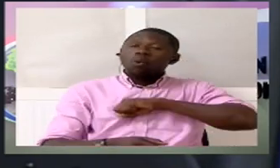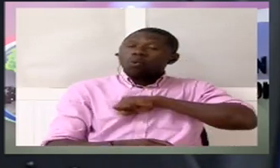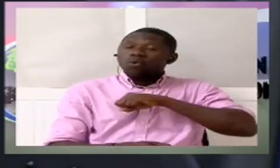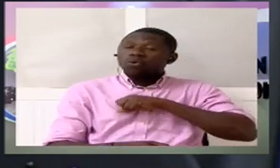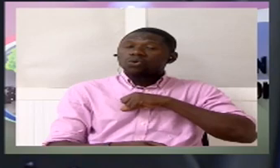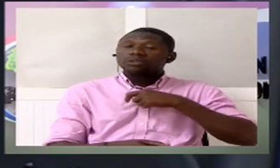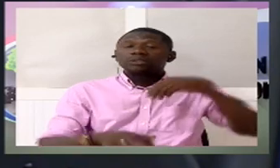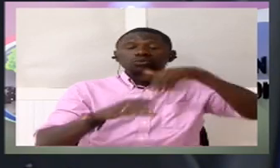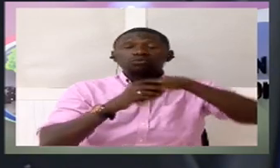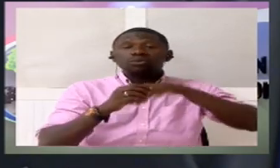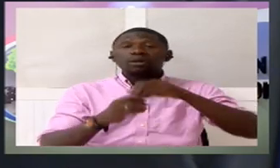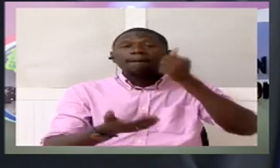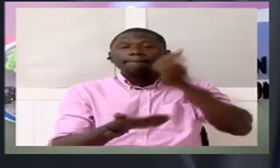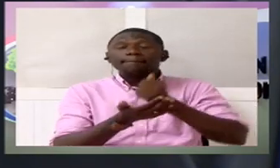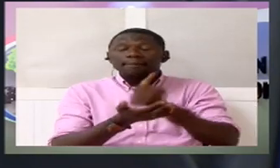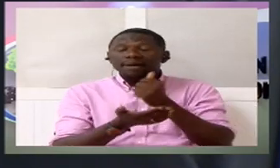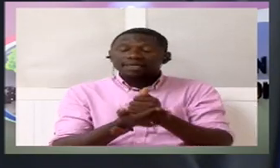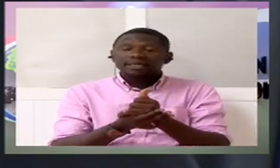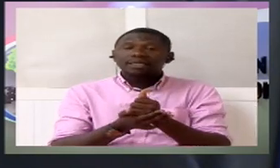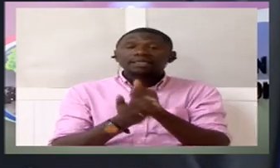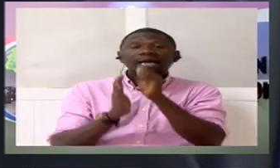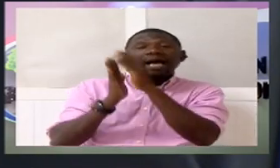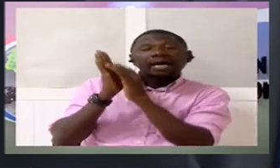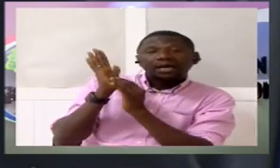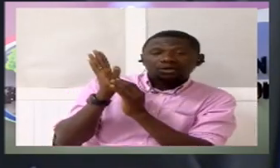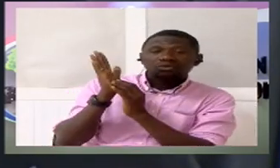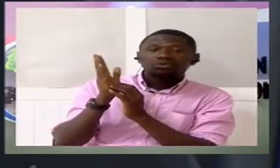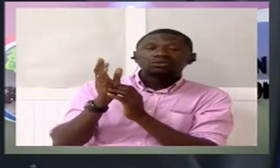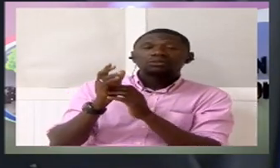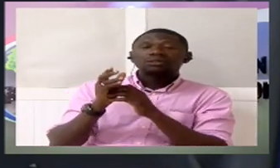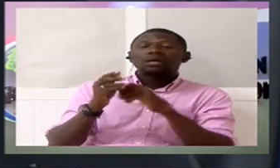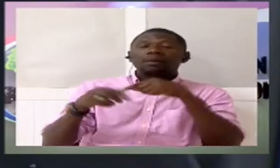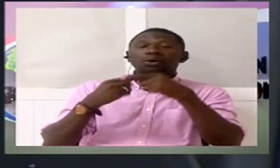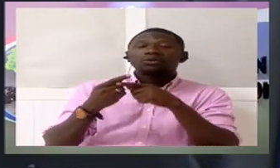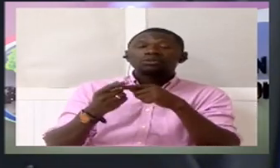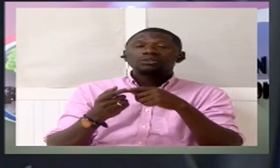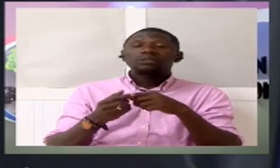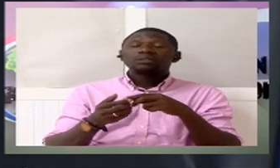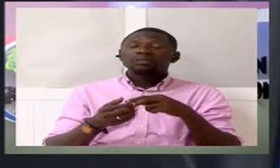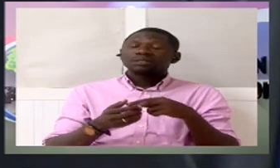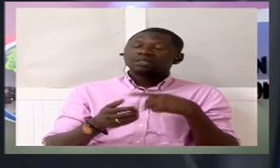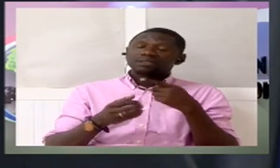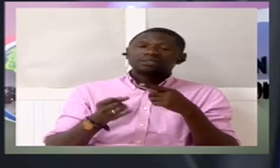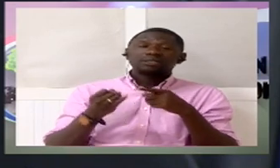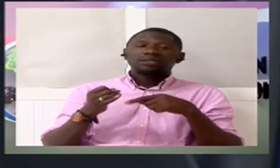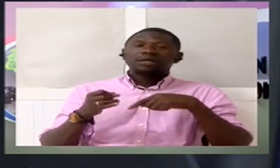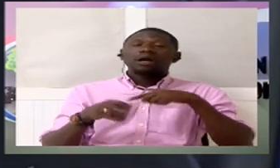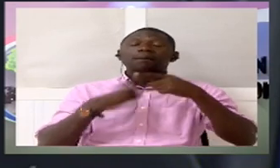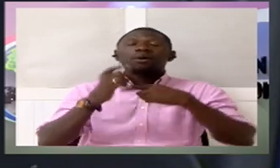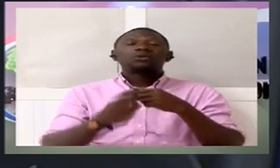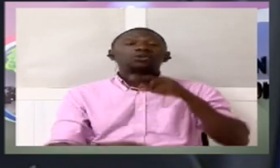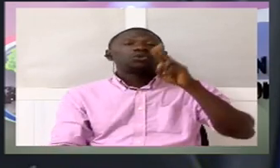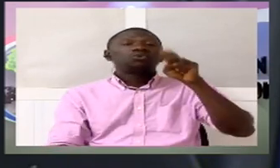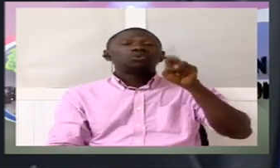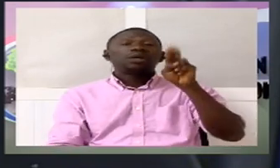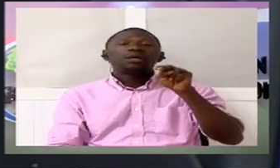accounts, based on the request ko, based on the request that UN resolution 1532, that a